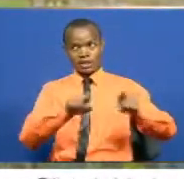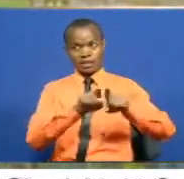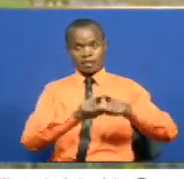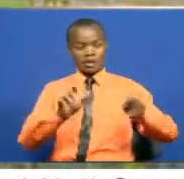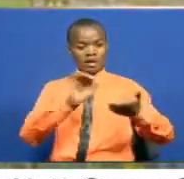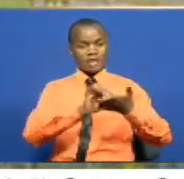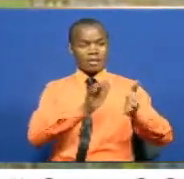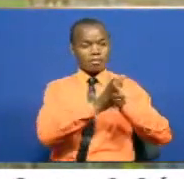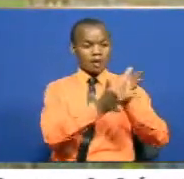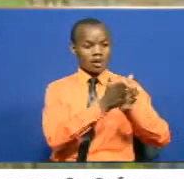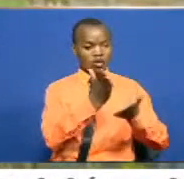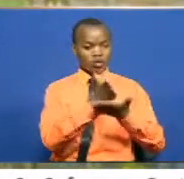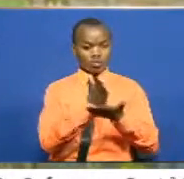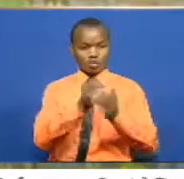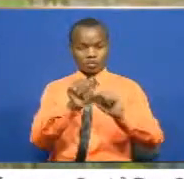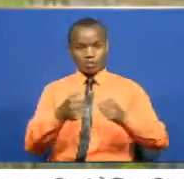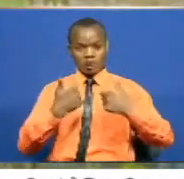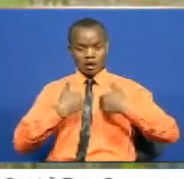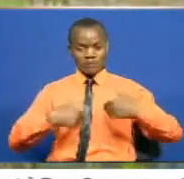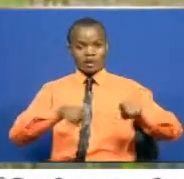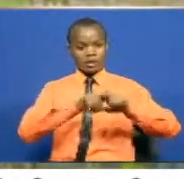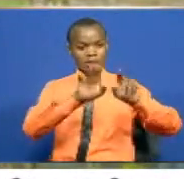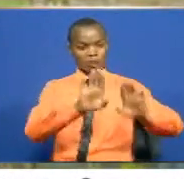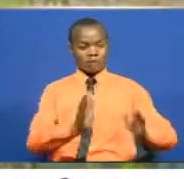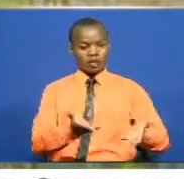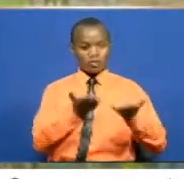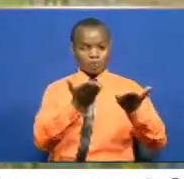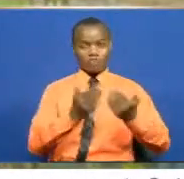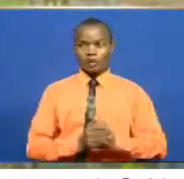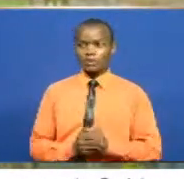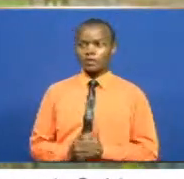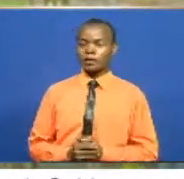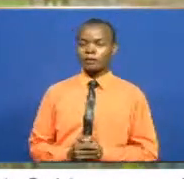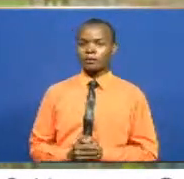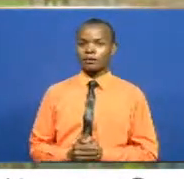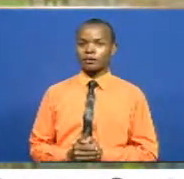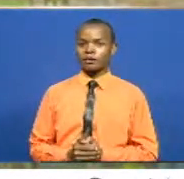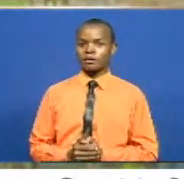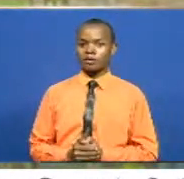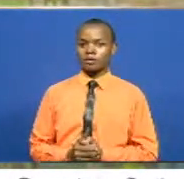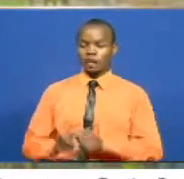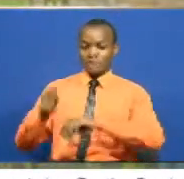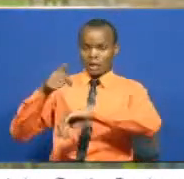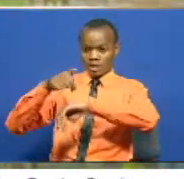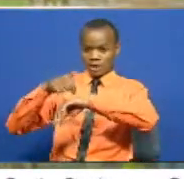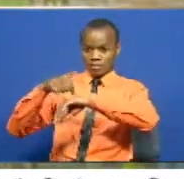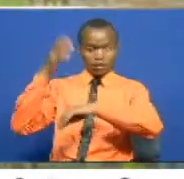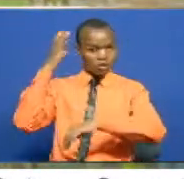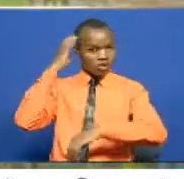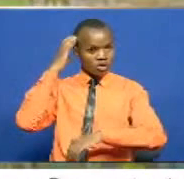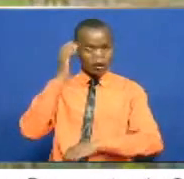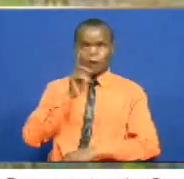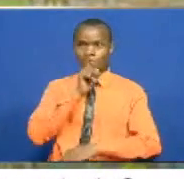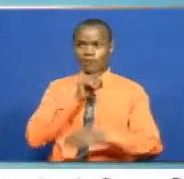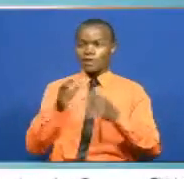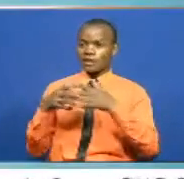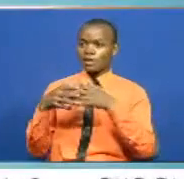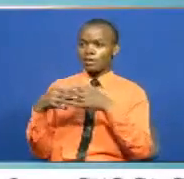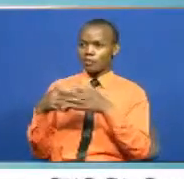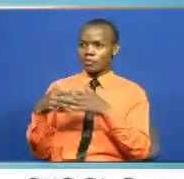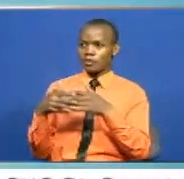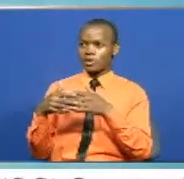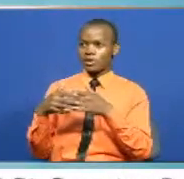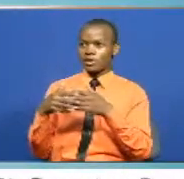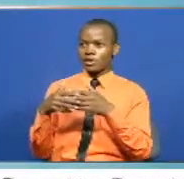that you need to retain and this is what you need to improve? Like, for example, like when I was in college at Wichita State,